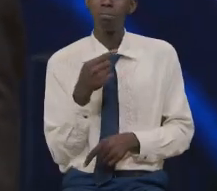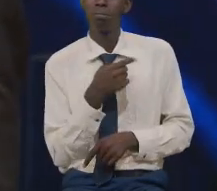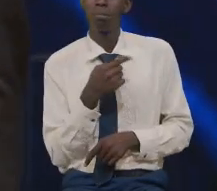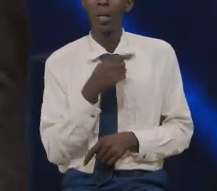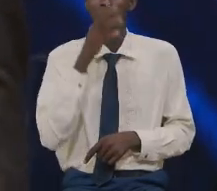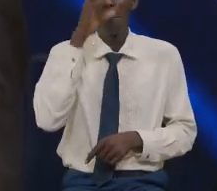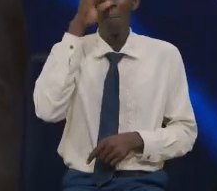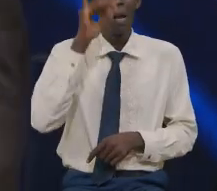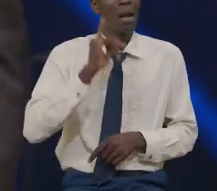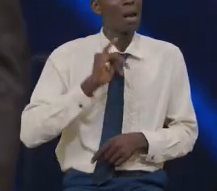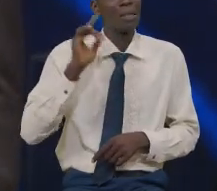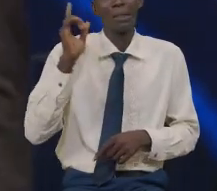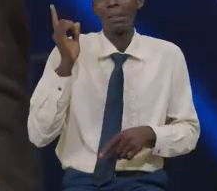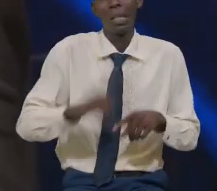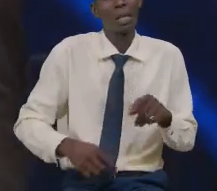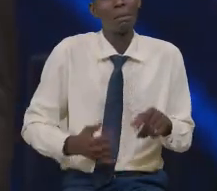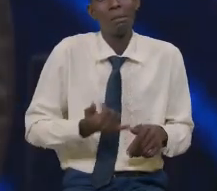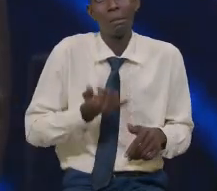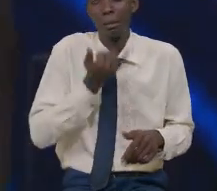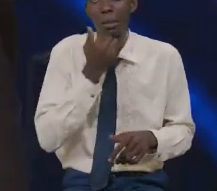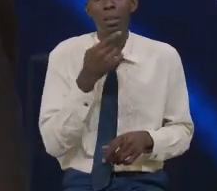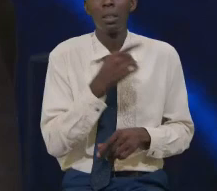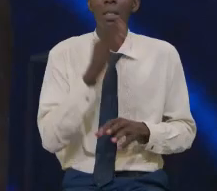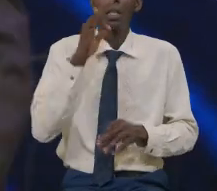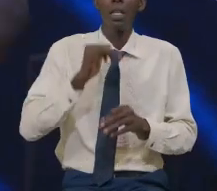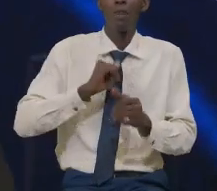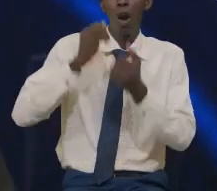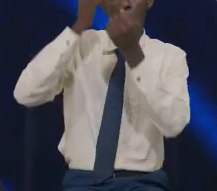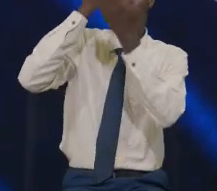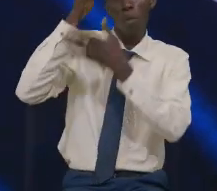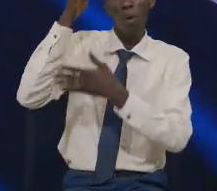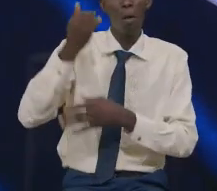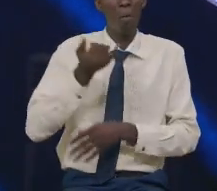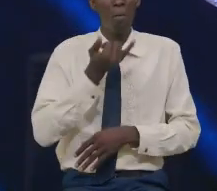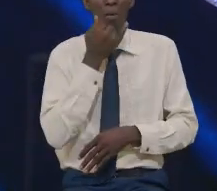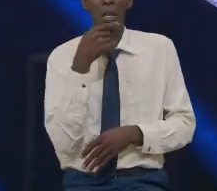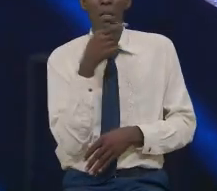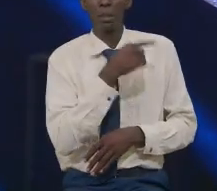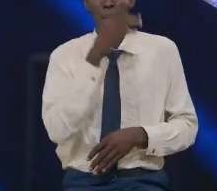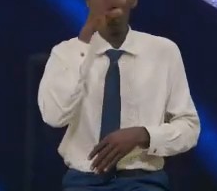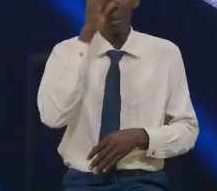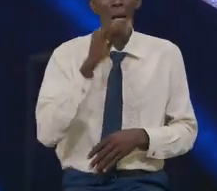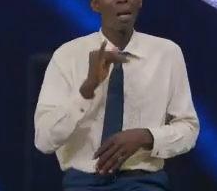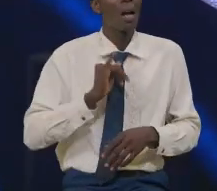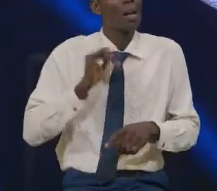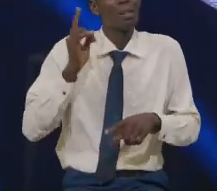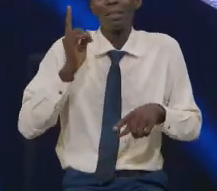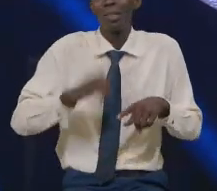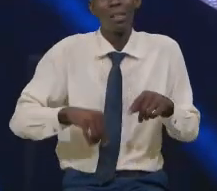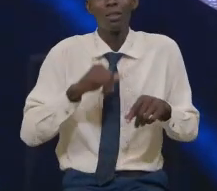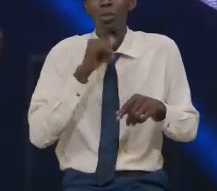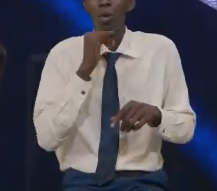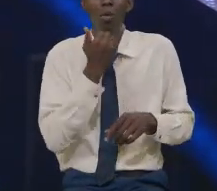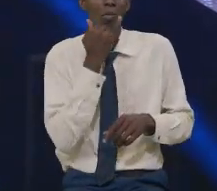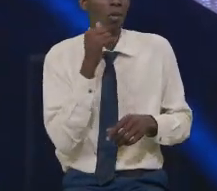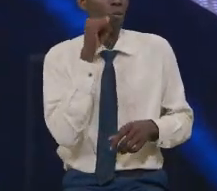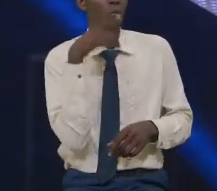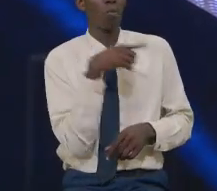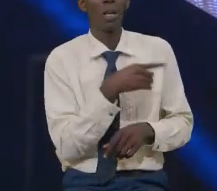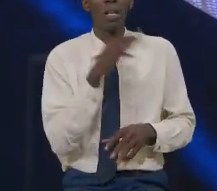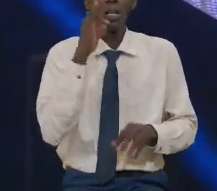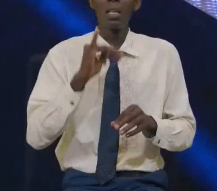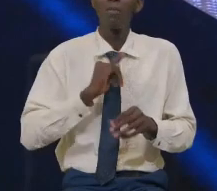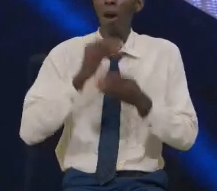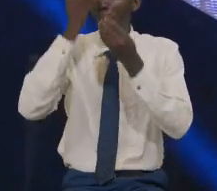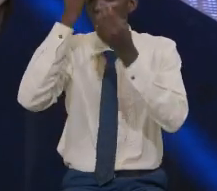I dare not offend him. And if I obey you, I'll offend him. This woman, I dare not offend her. Because if I obey you, I